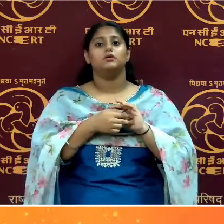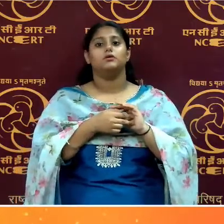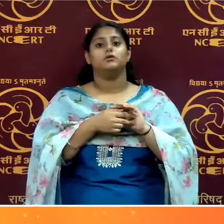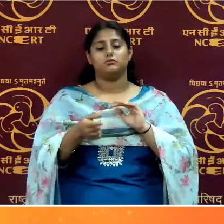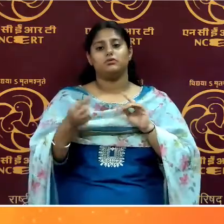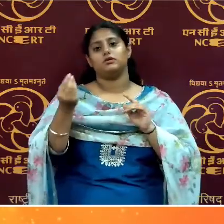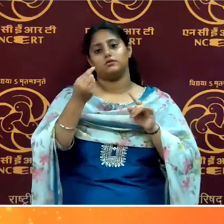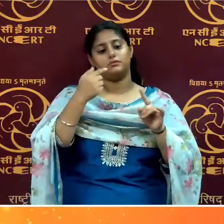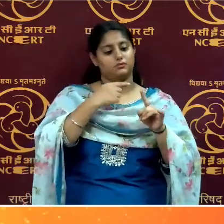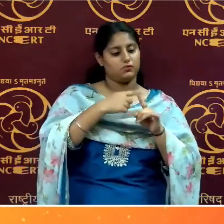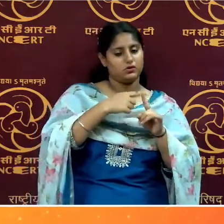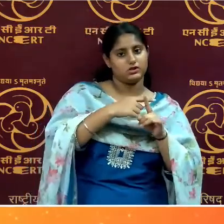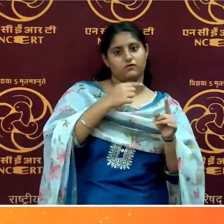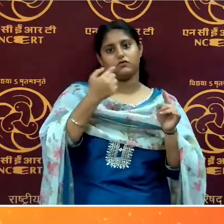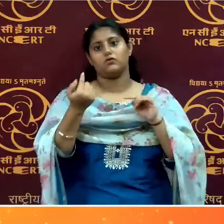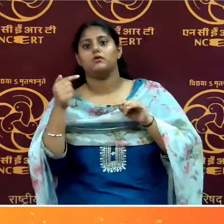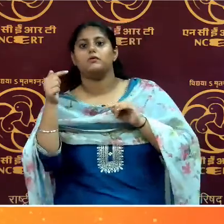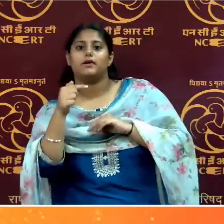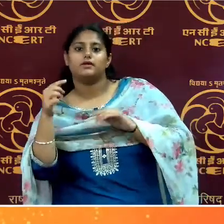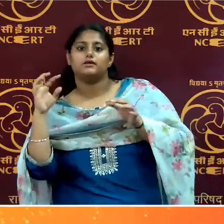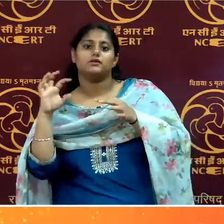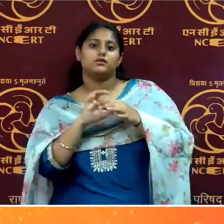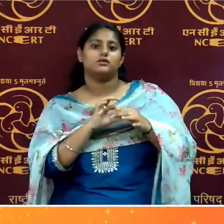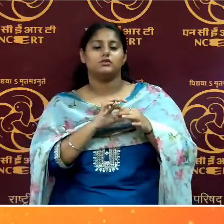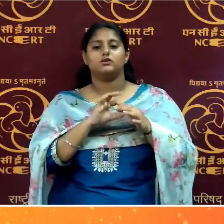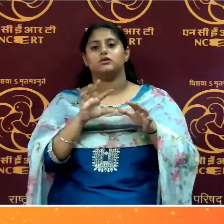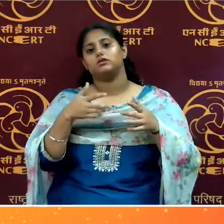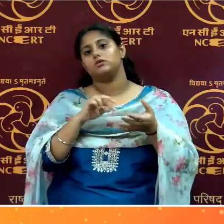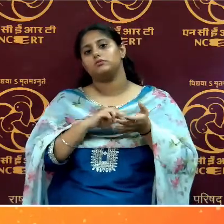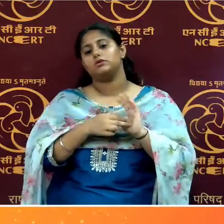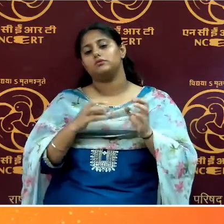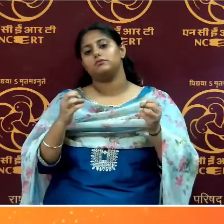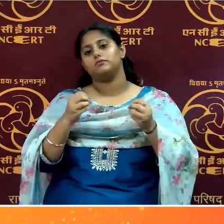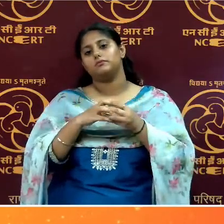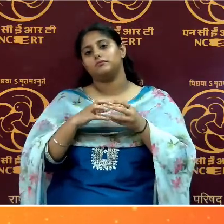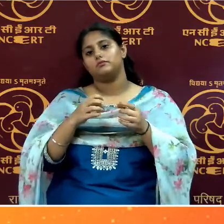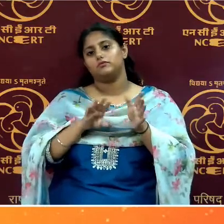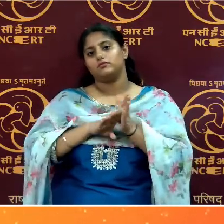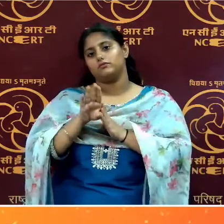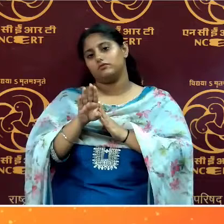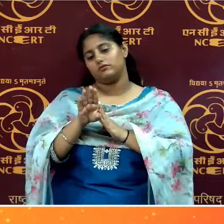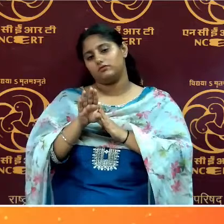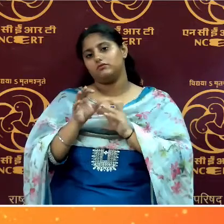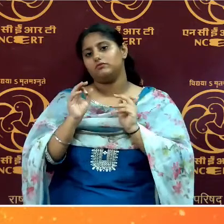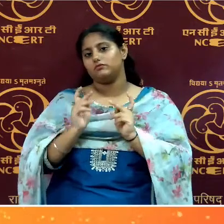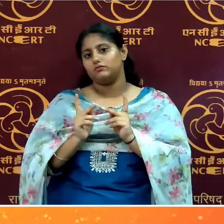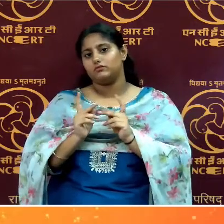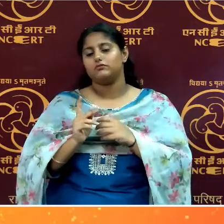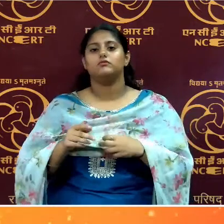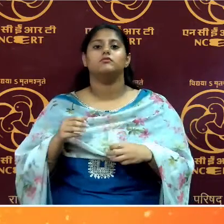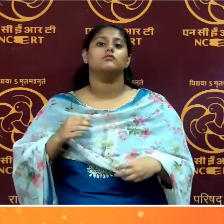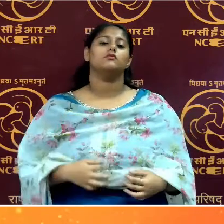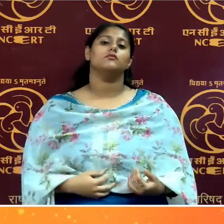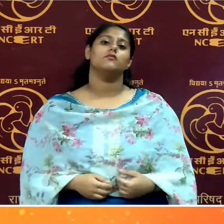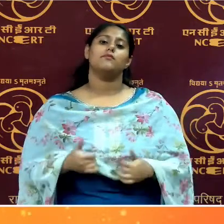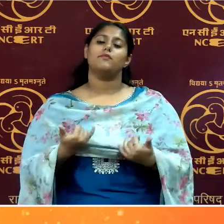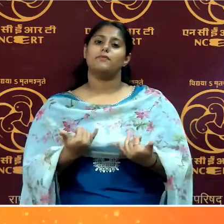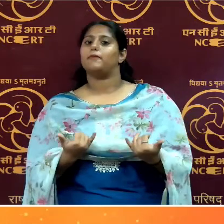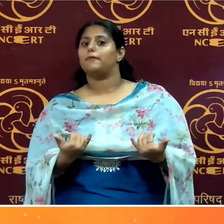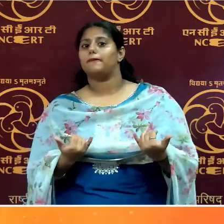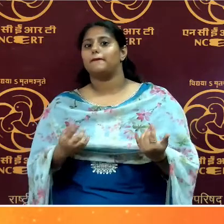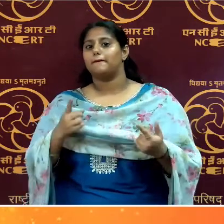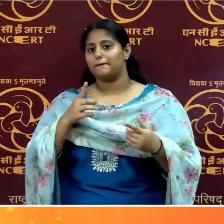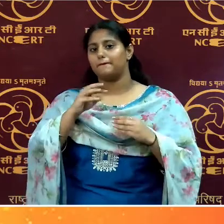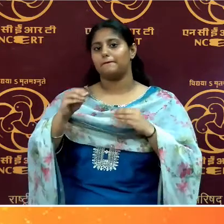So positive you need to put in positive, the circuit gets complete and the charges flow. Okay. Okay. Now after this there's